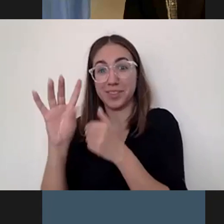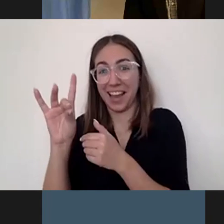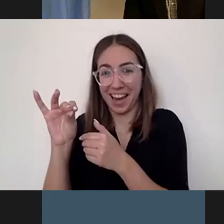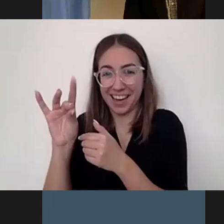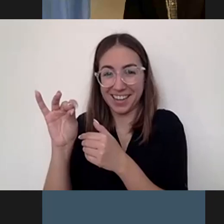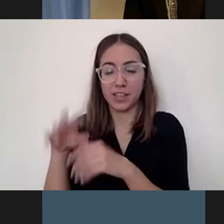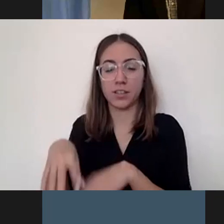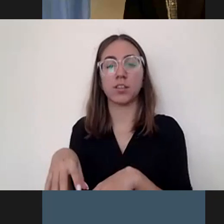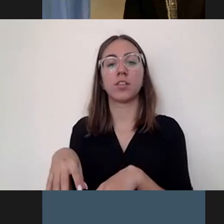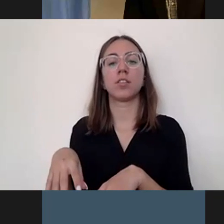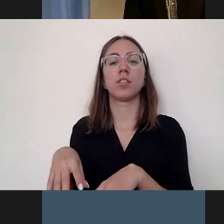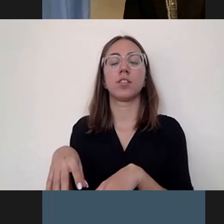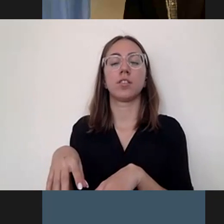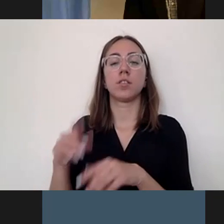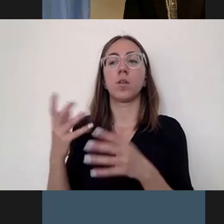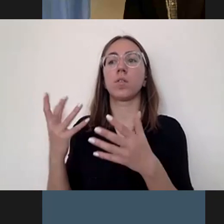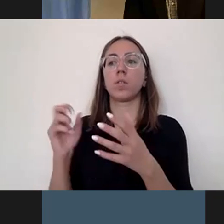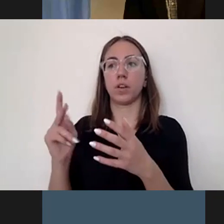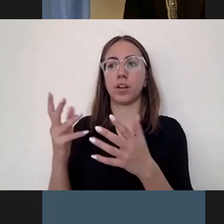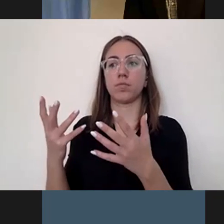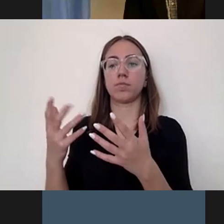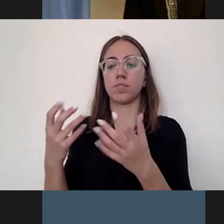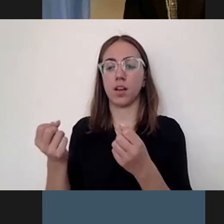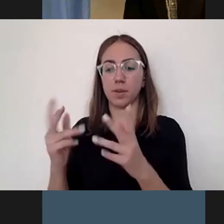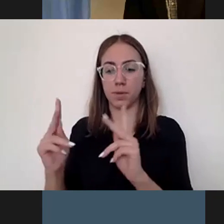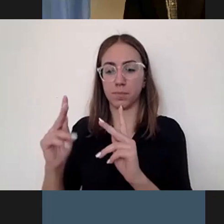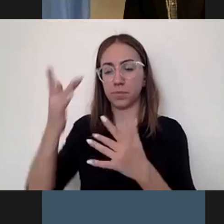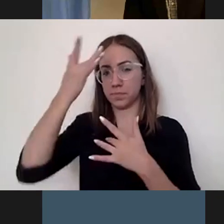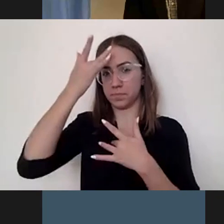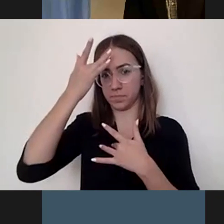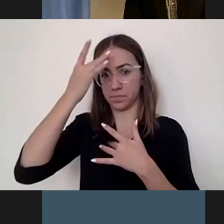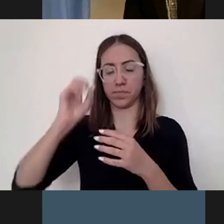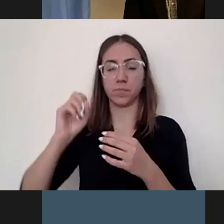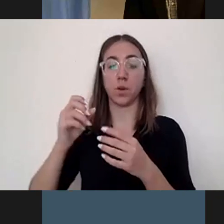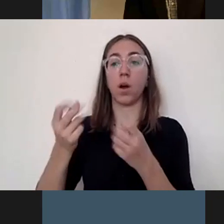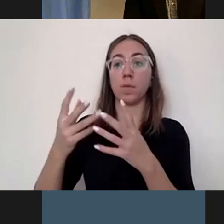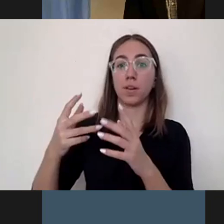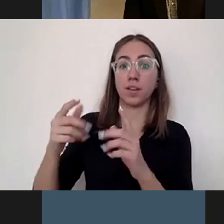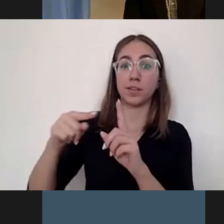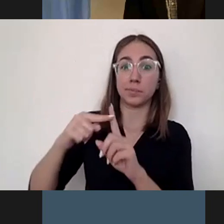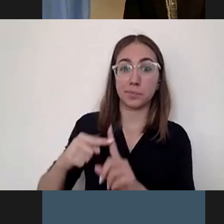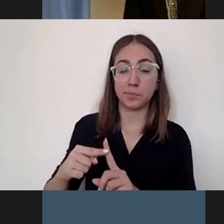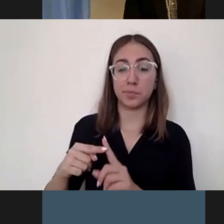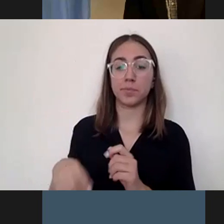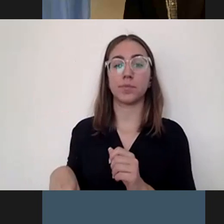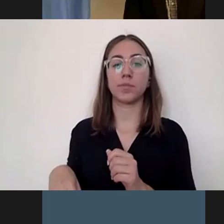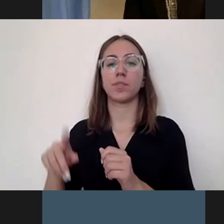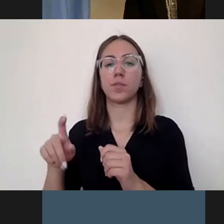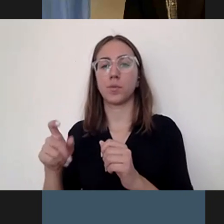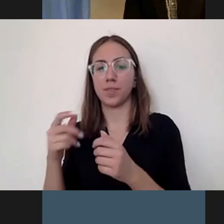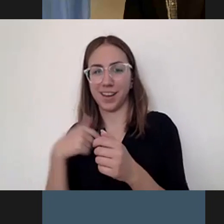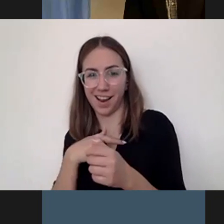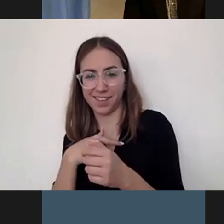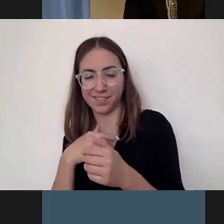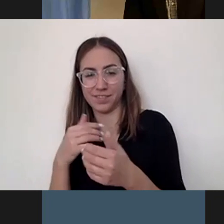Then you follow what the positivity rate is, right? So usually under 5%, that gives us, once we drop over 5%, we have assurances